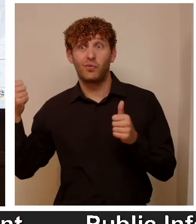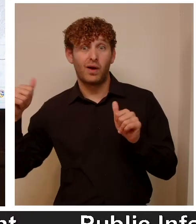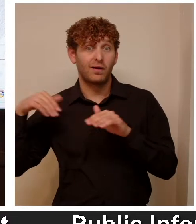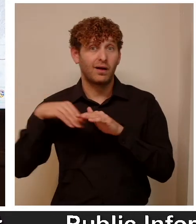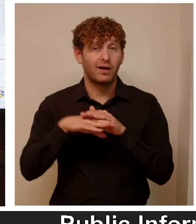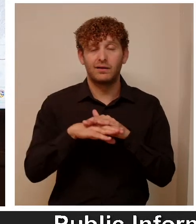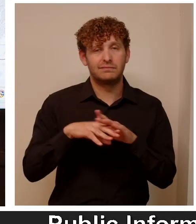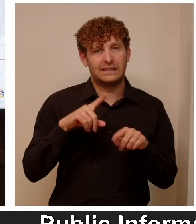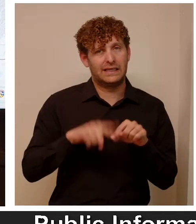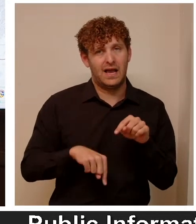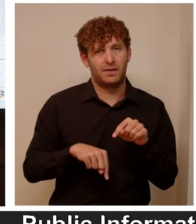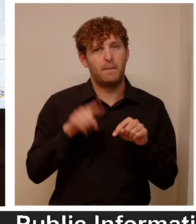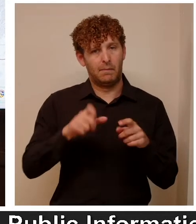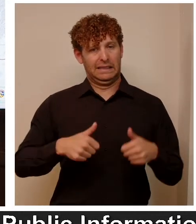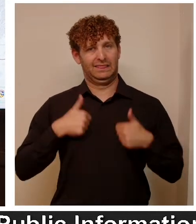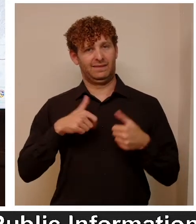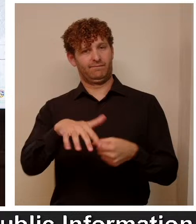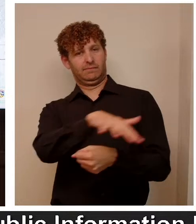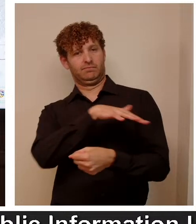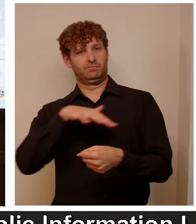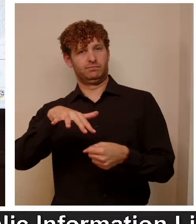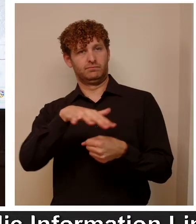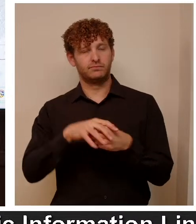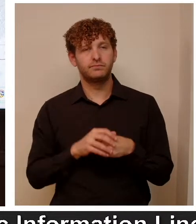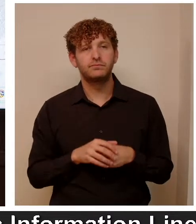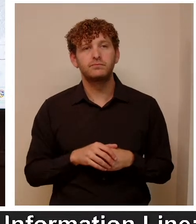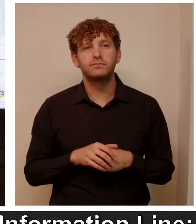At this time, we ask that we're not allowing